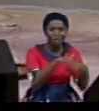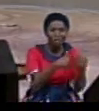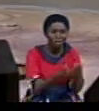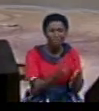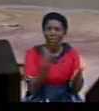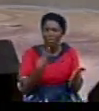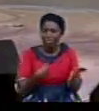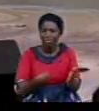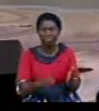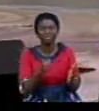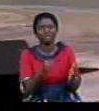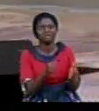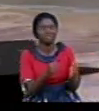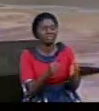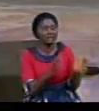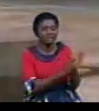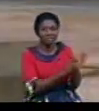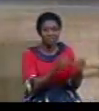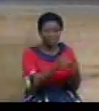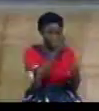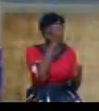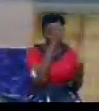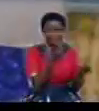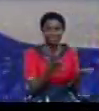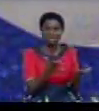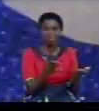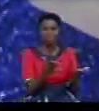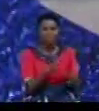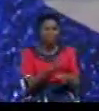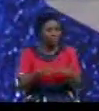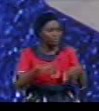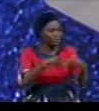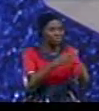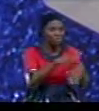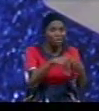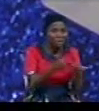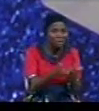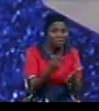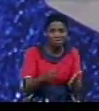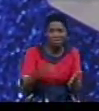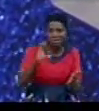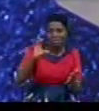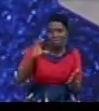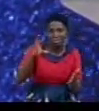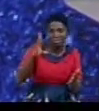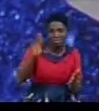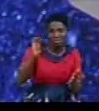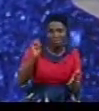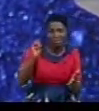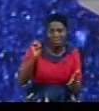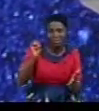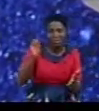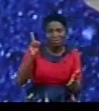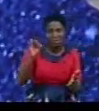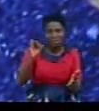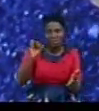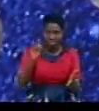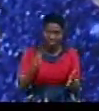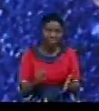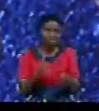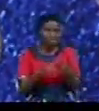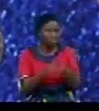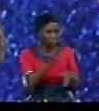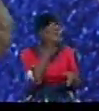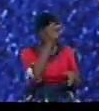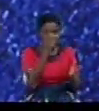devil I mean you have constipation the devil has come again I'm having running stomach maybe you're over age maybe